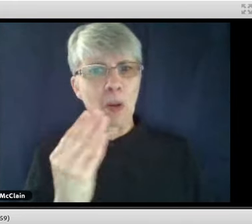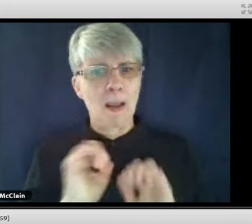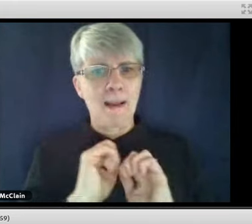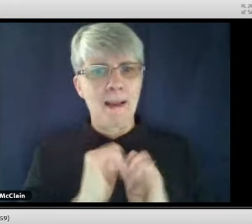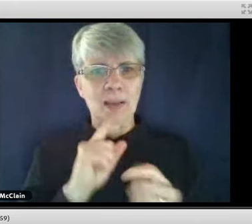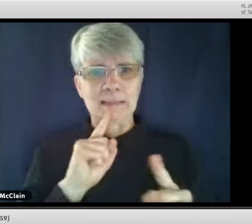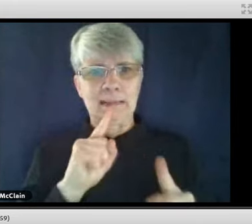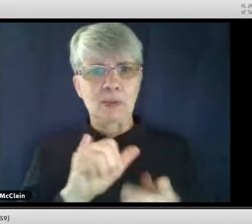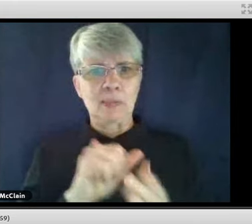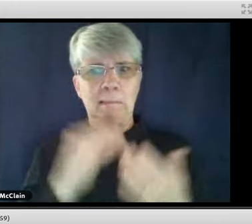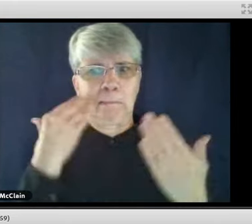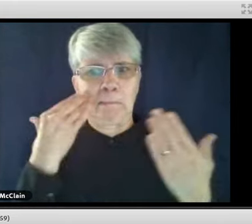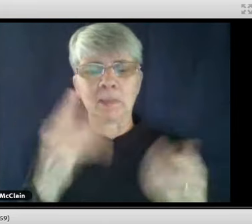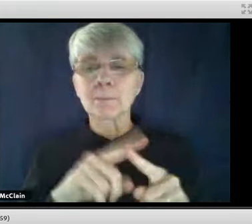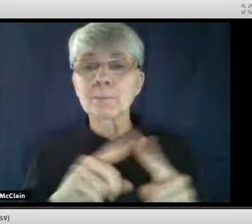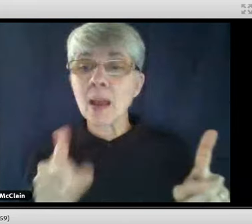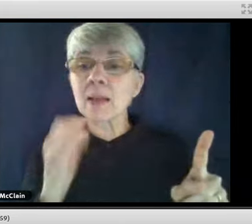can answer that. But